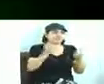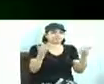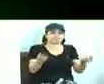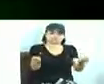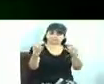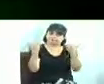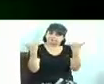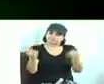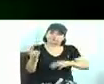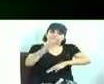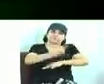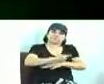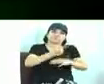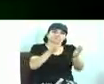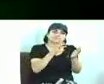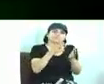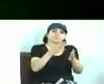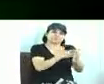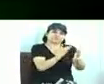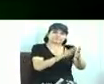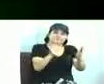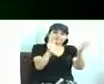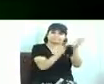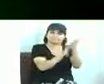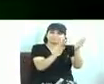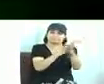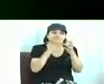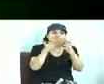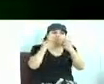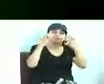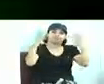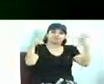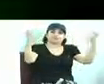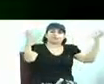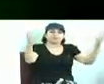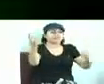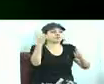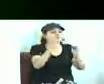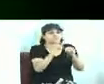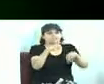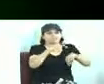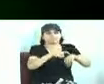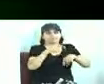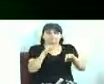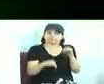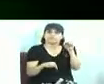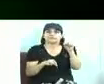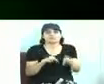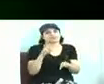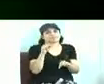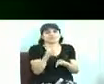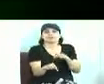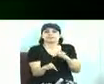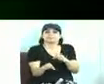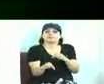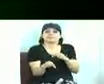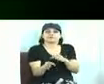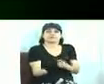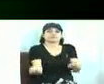to sing our praises and shout. One more time, step by step. Step by